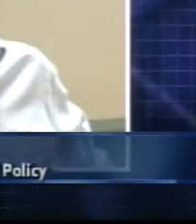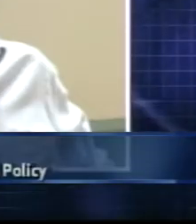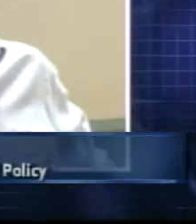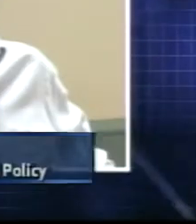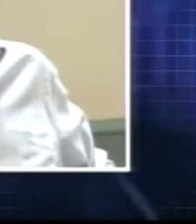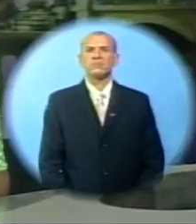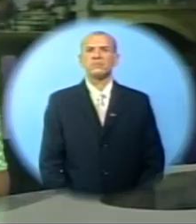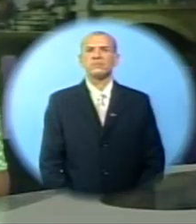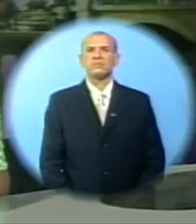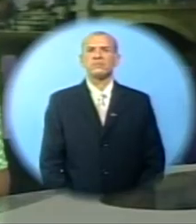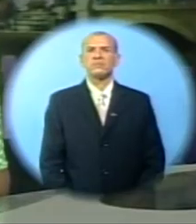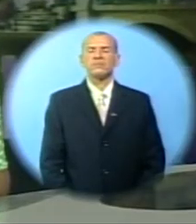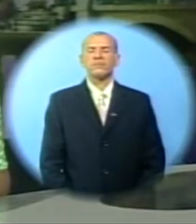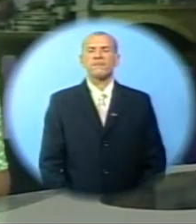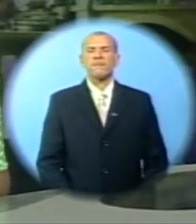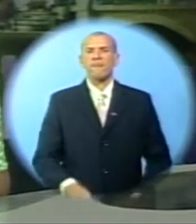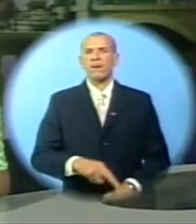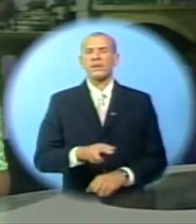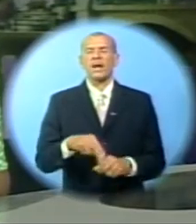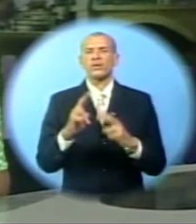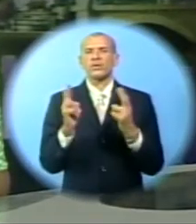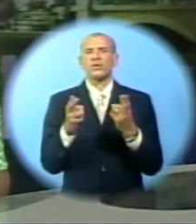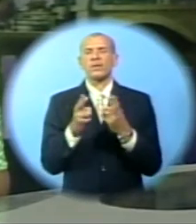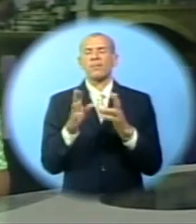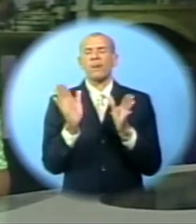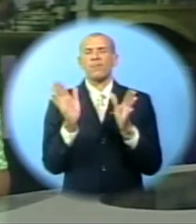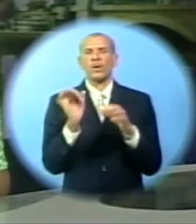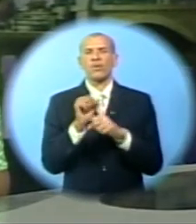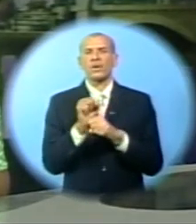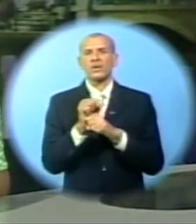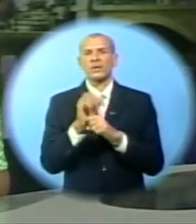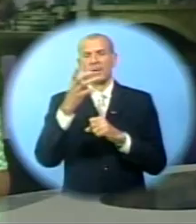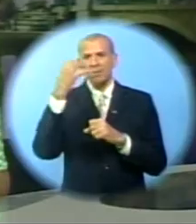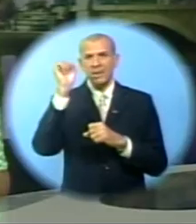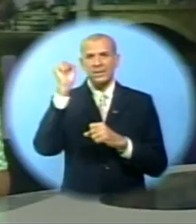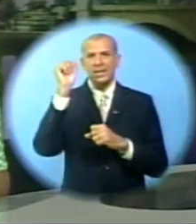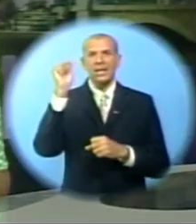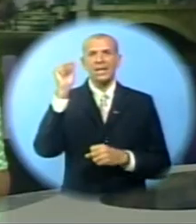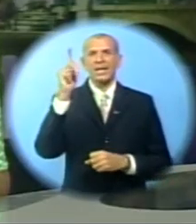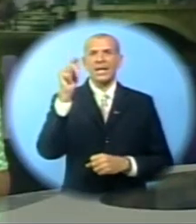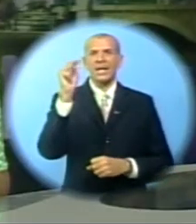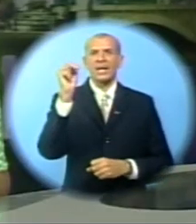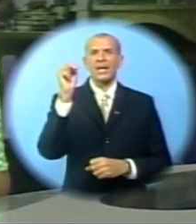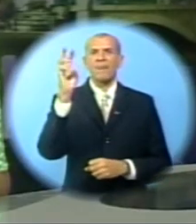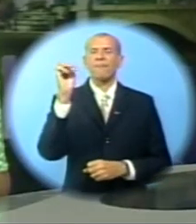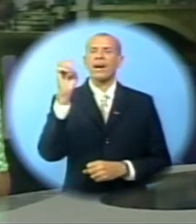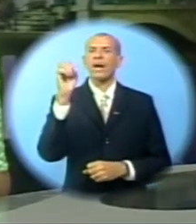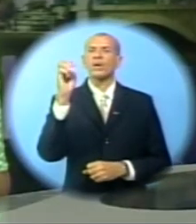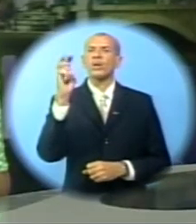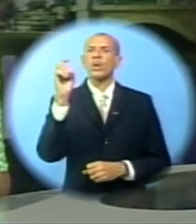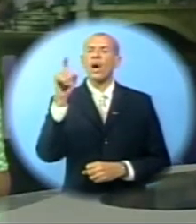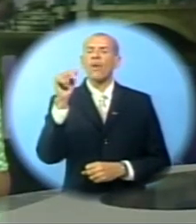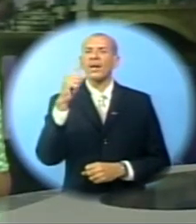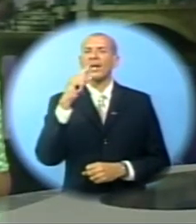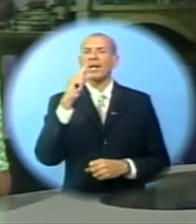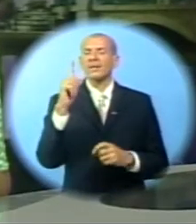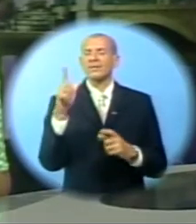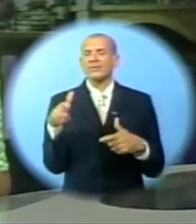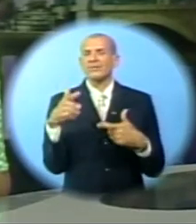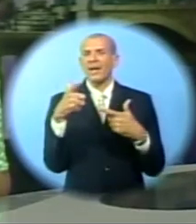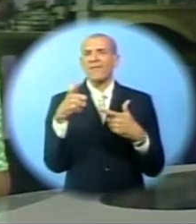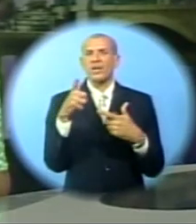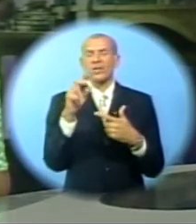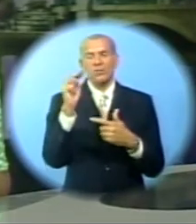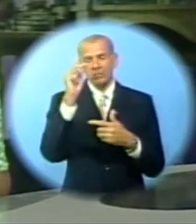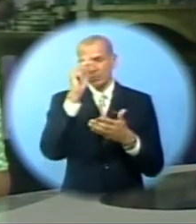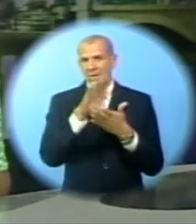trade. National Union of Public Workers President Akani McDowell has survived a no-confidence motion. The